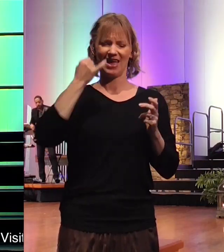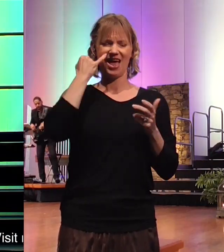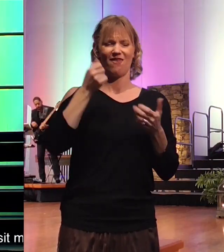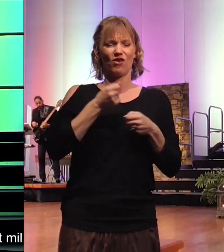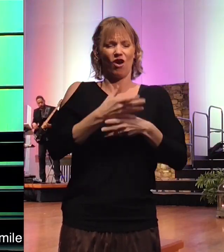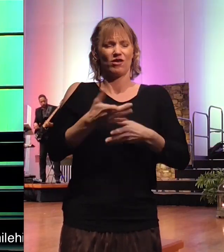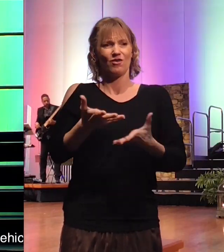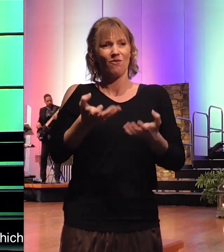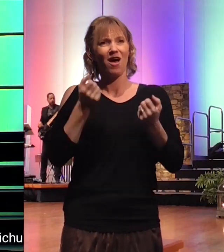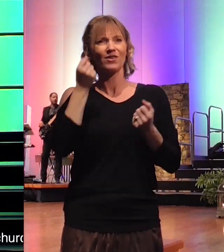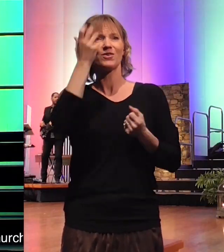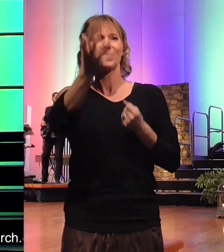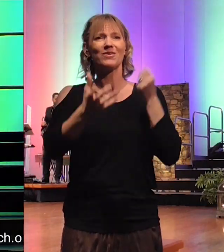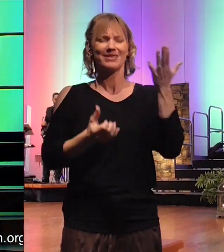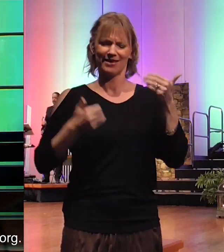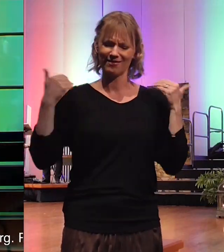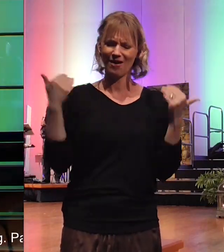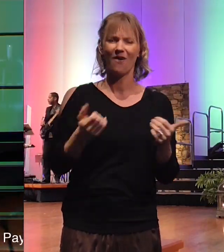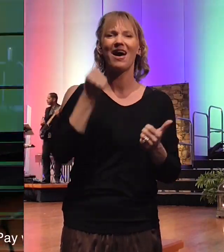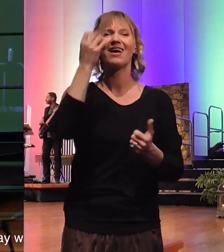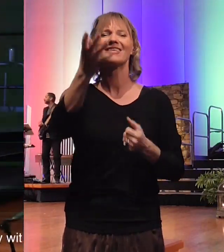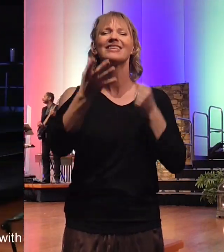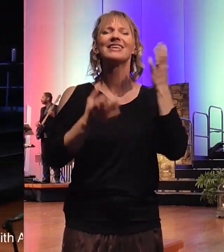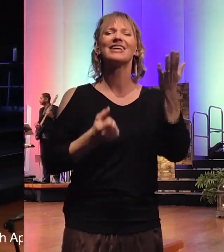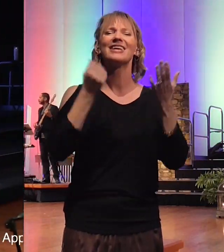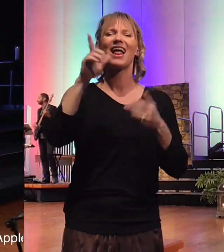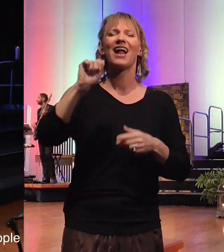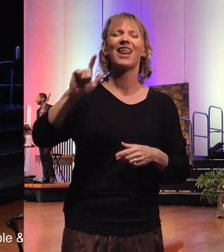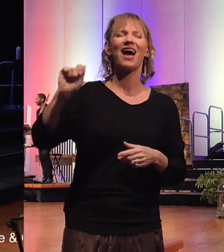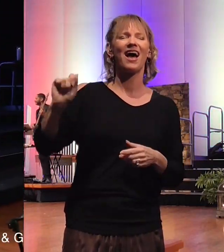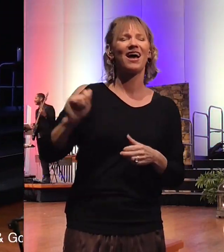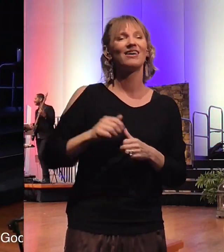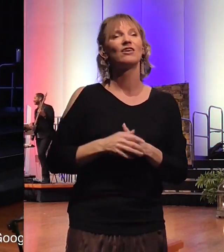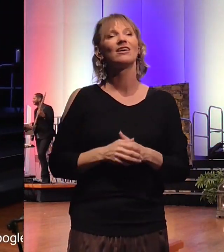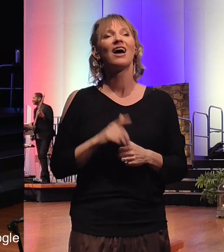then sing it. Ha-de-la-de-la-la-la.